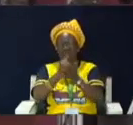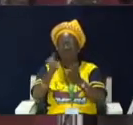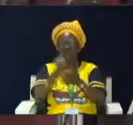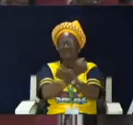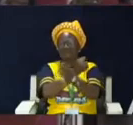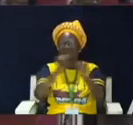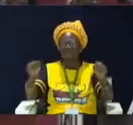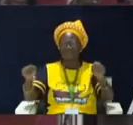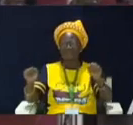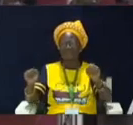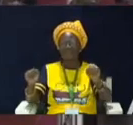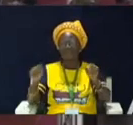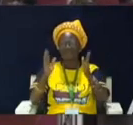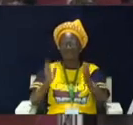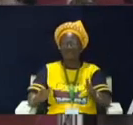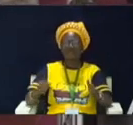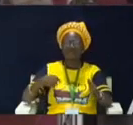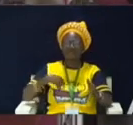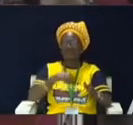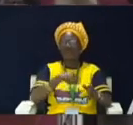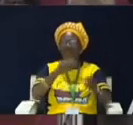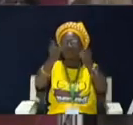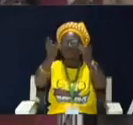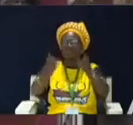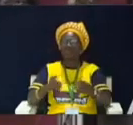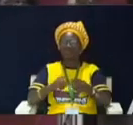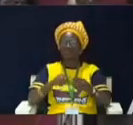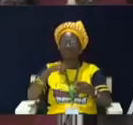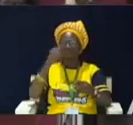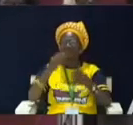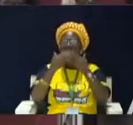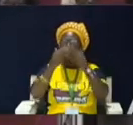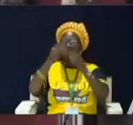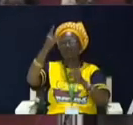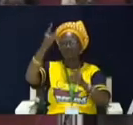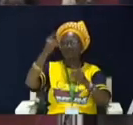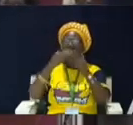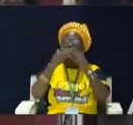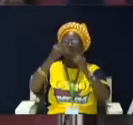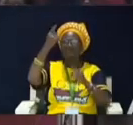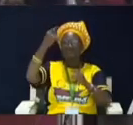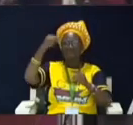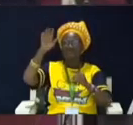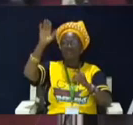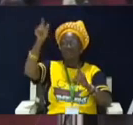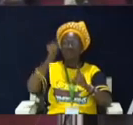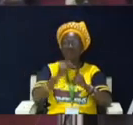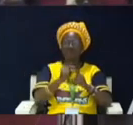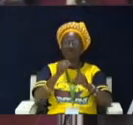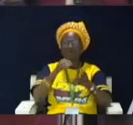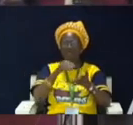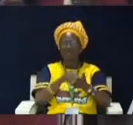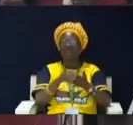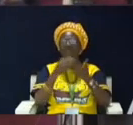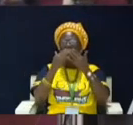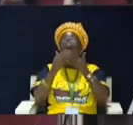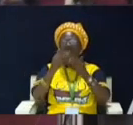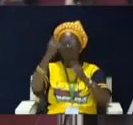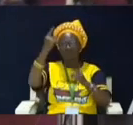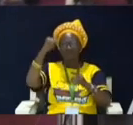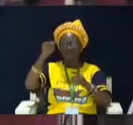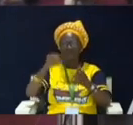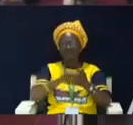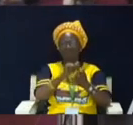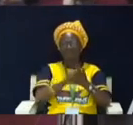Savior, we want to say thank you. Thank you for your word again. And thank you for these people who